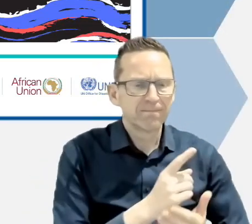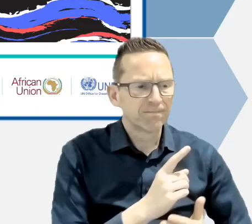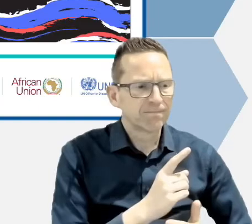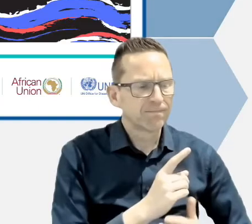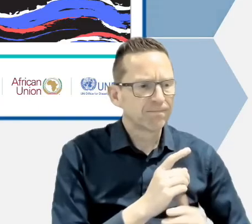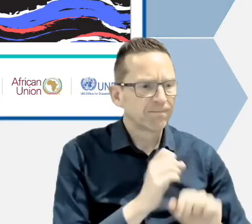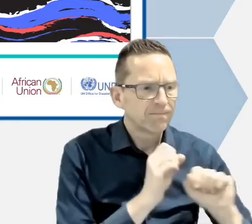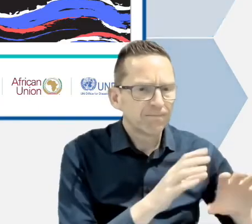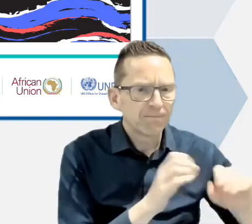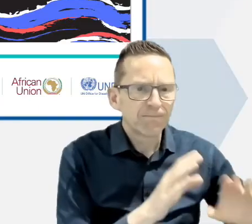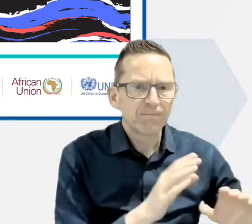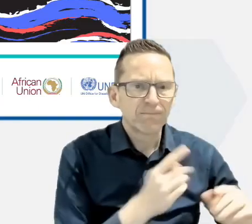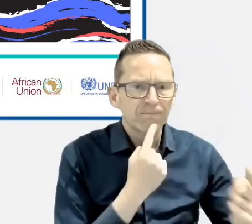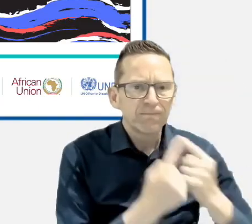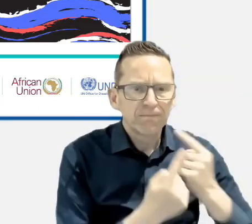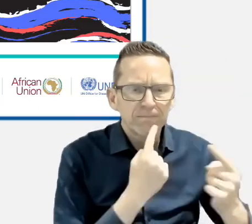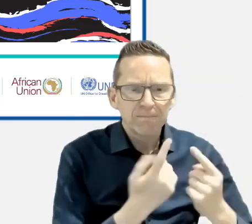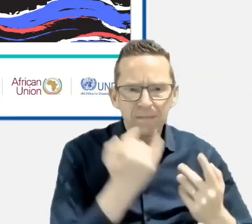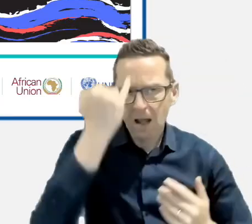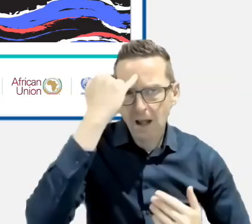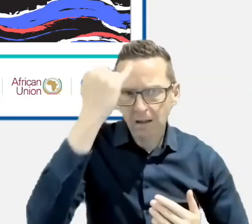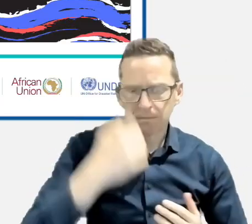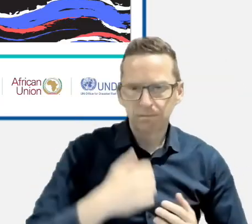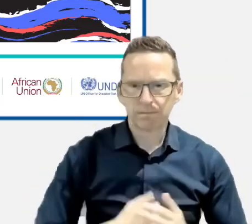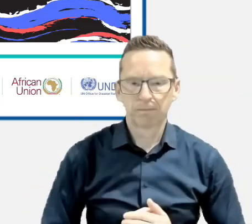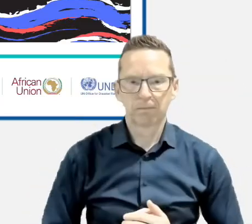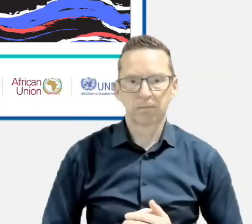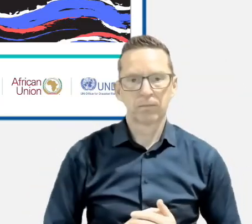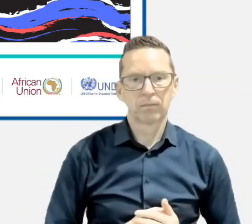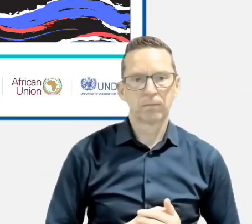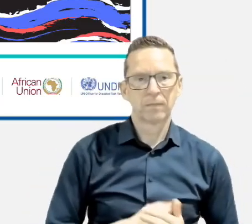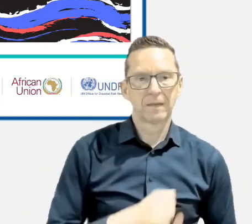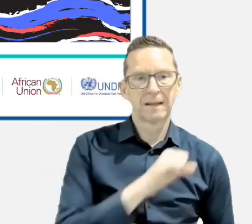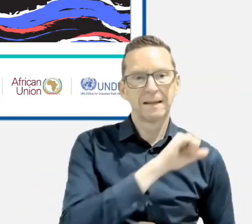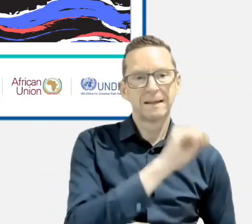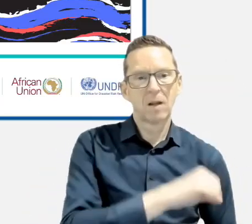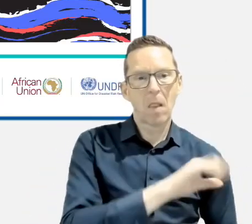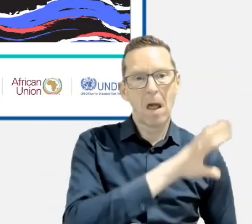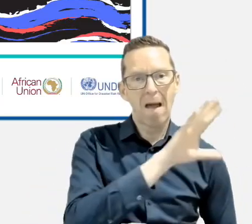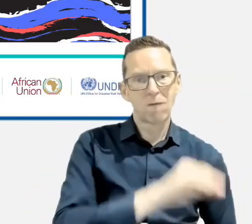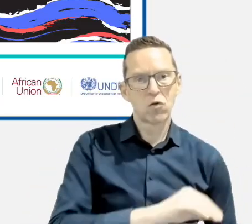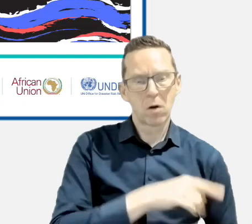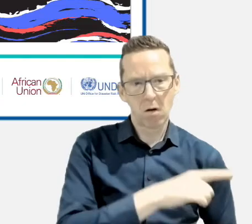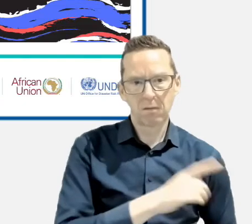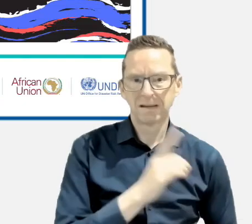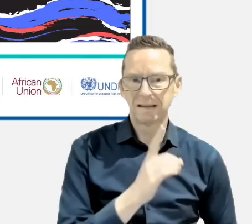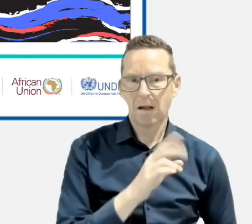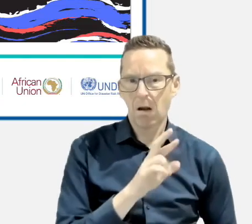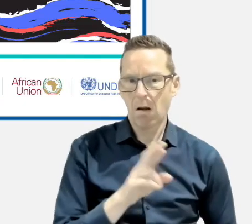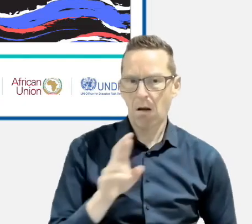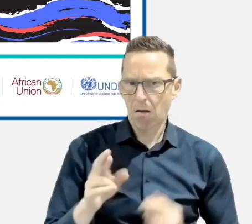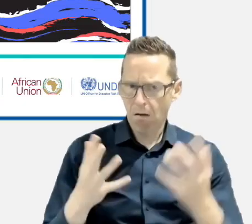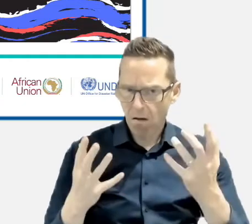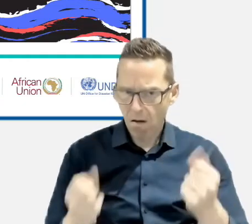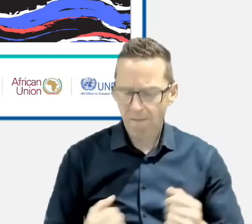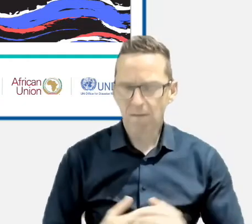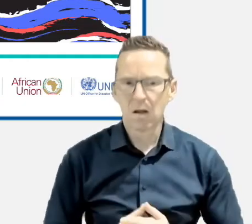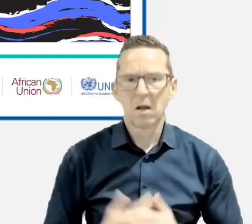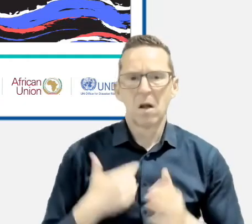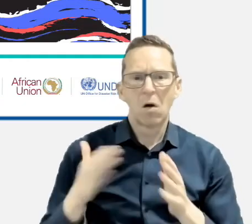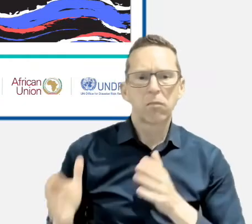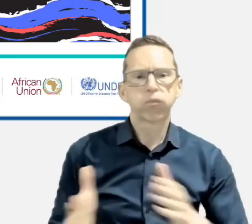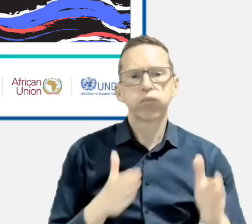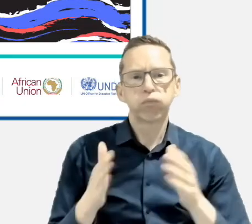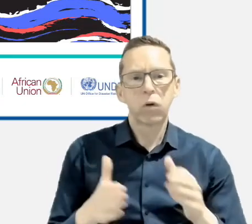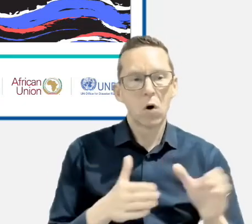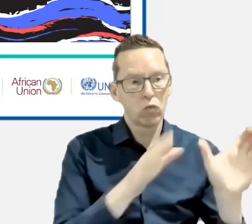South African Disaster Management Act, and that we have risk reduction and preparedness planning groups coming together for dealing with